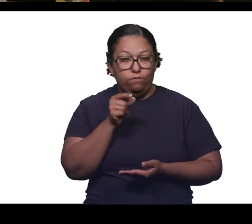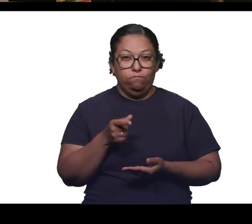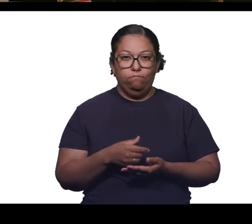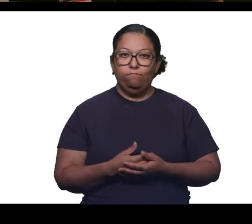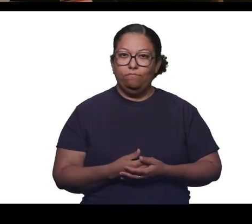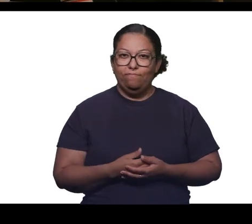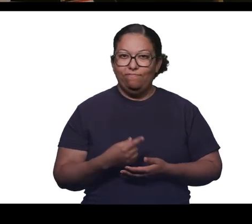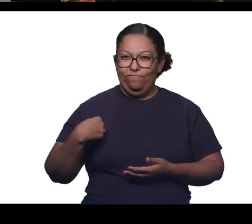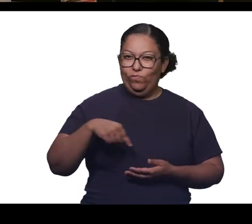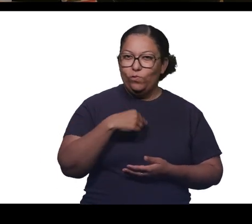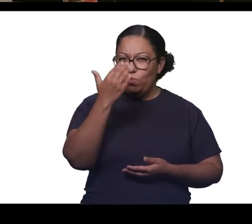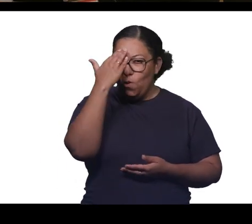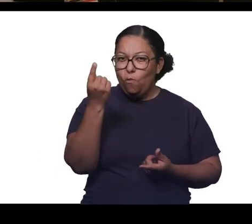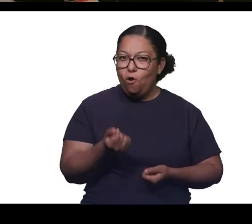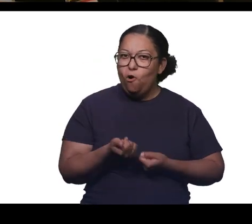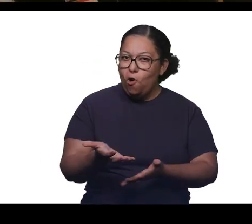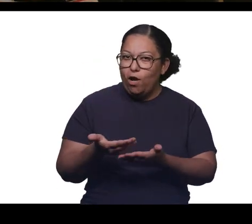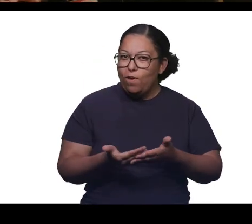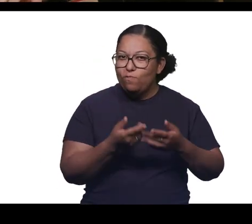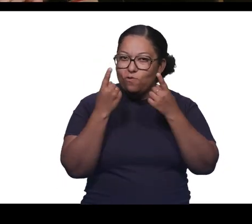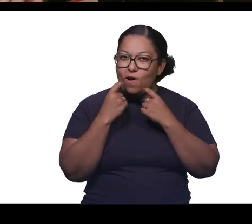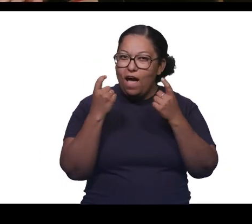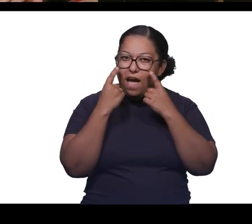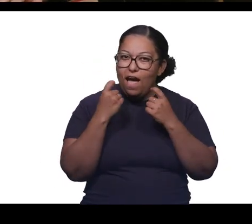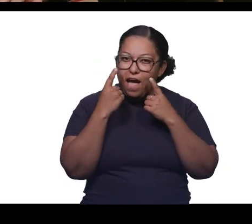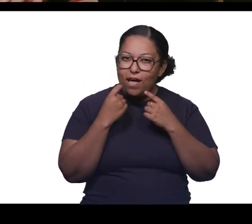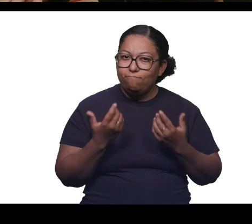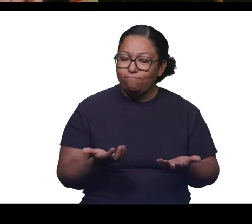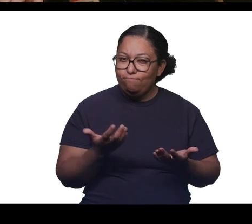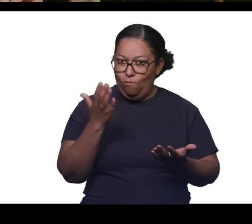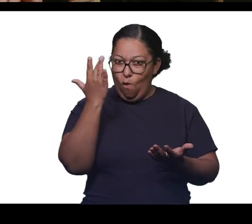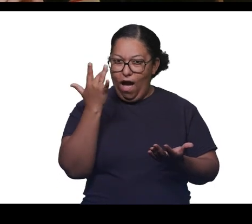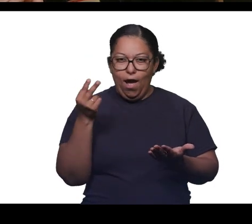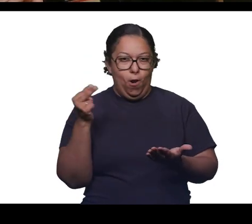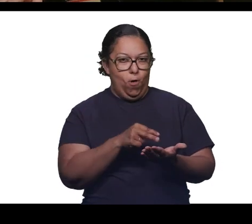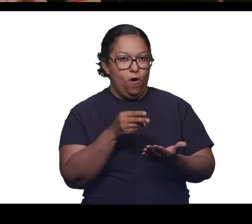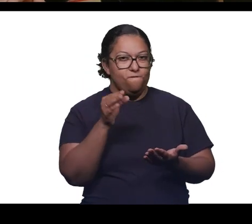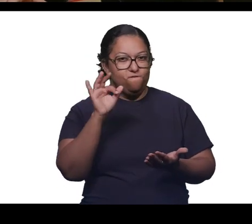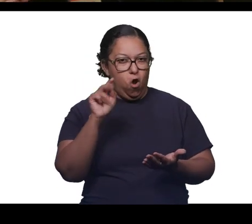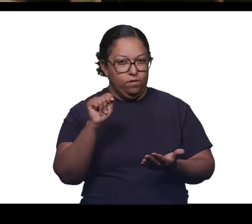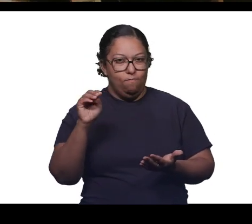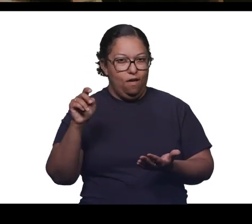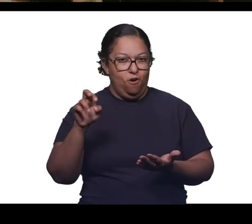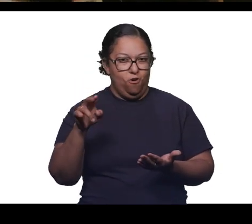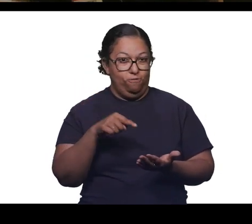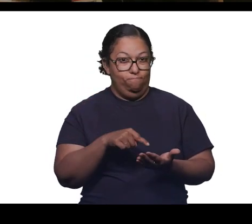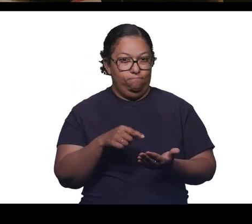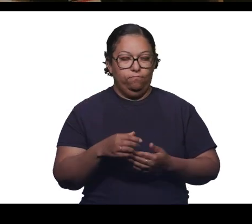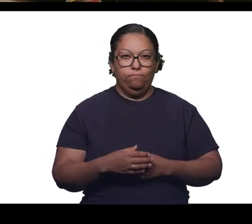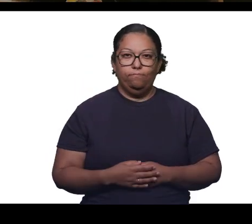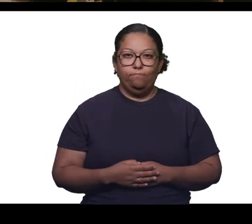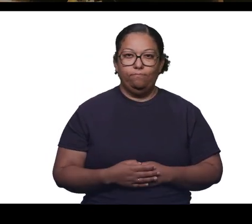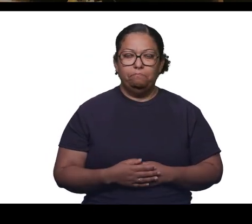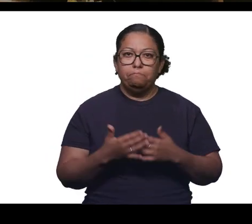baby to cry in the first place by looking at the front matter. I'm going to go back to this page really quick because